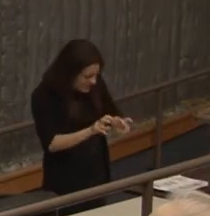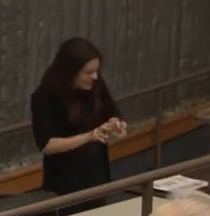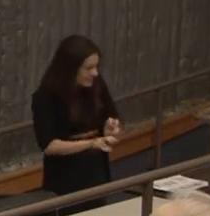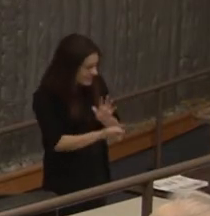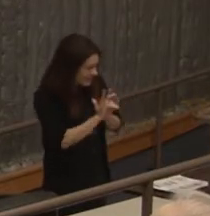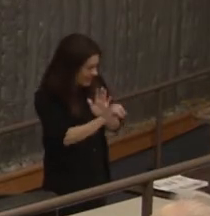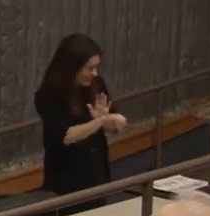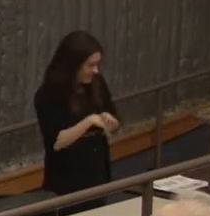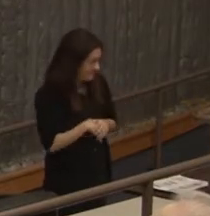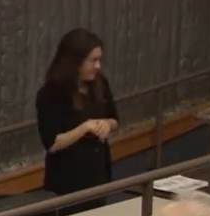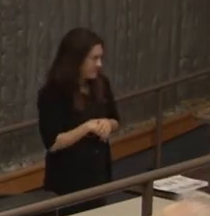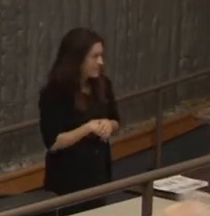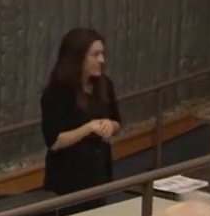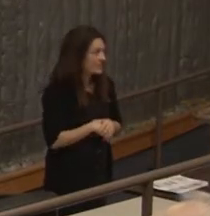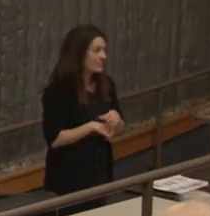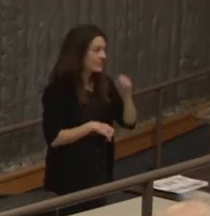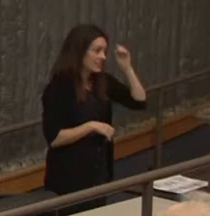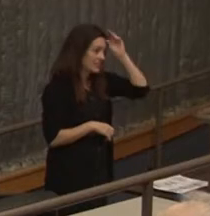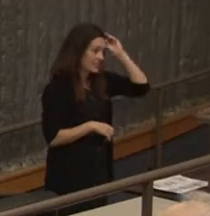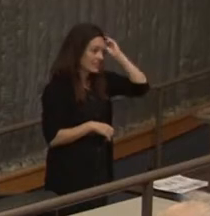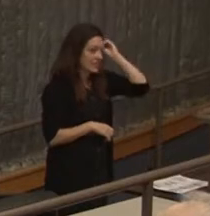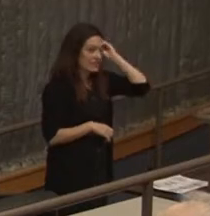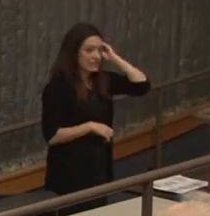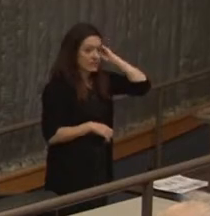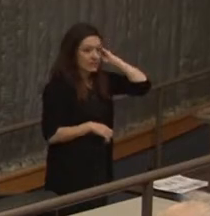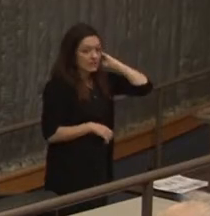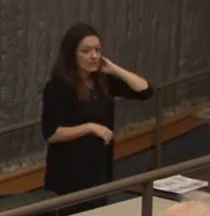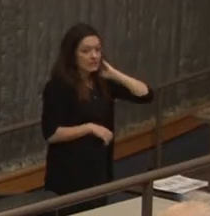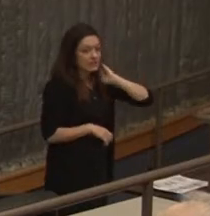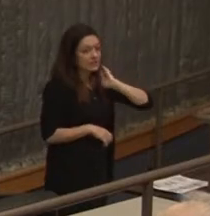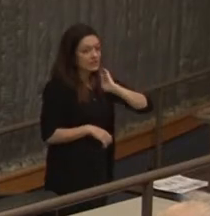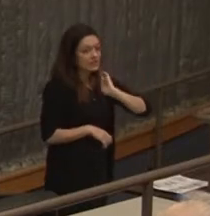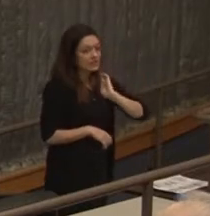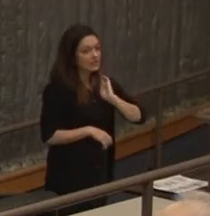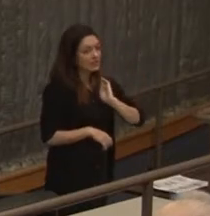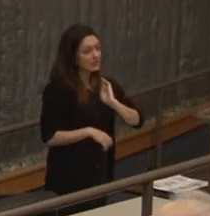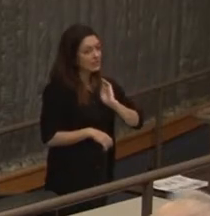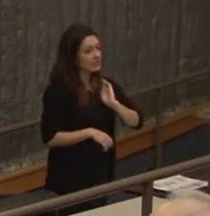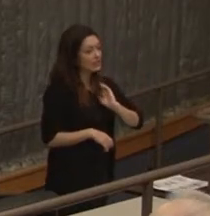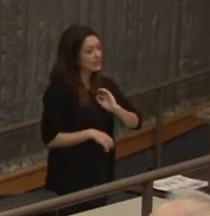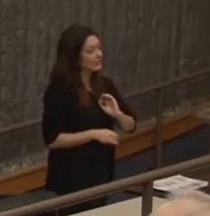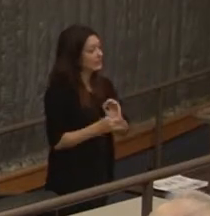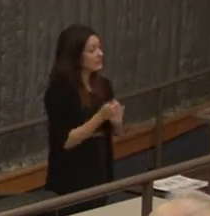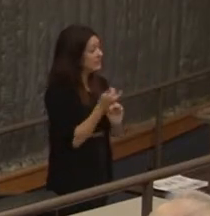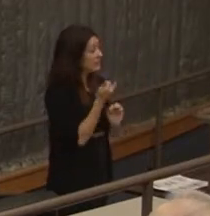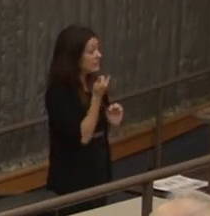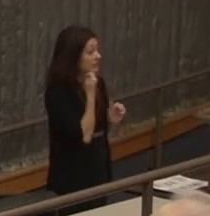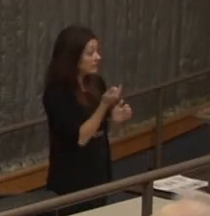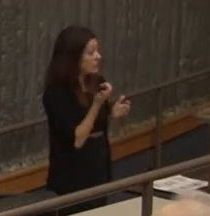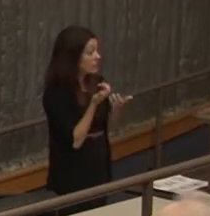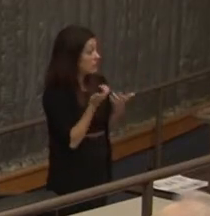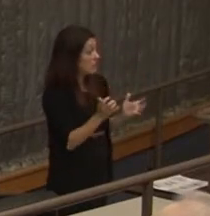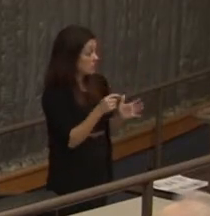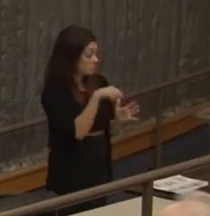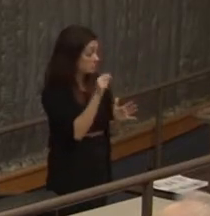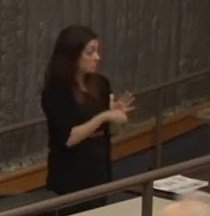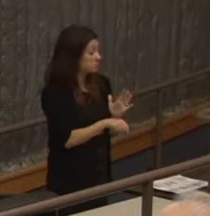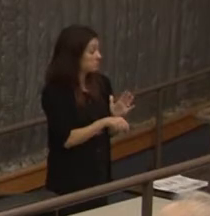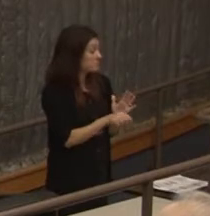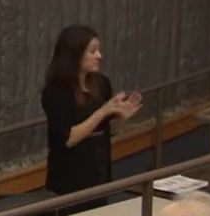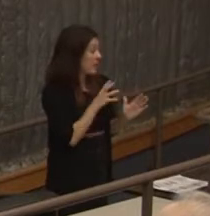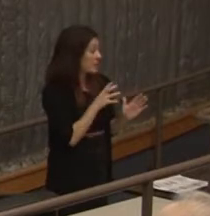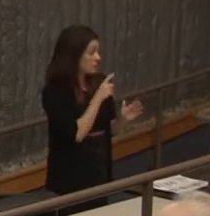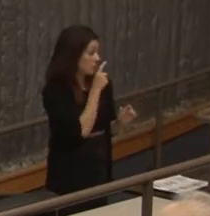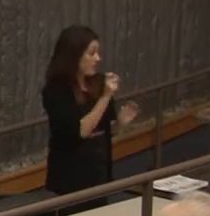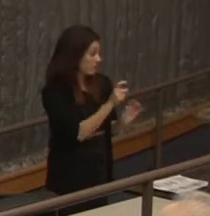you want to avoid it, you simply take these huge slabs and push them back over the surface. You don't even have to think about it. But that's not what he wants